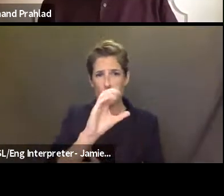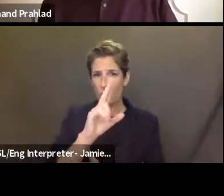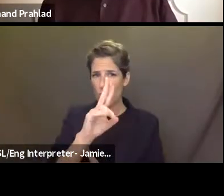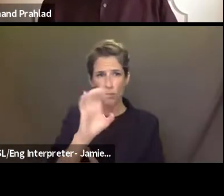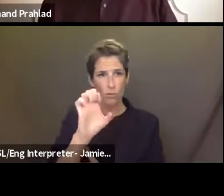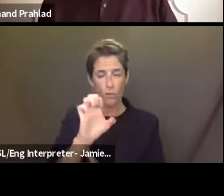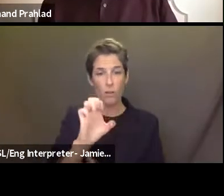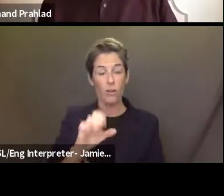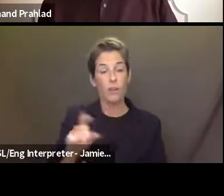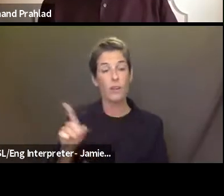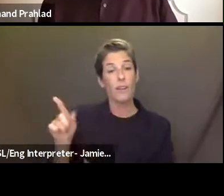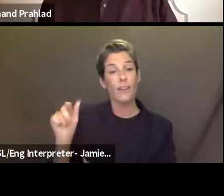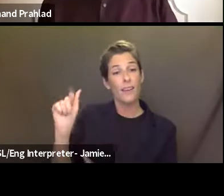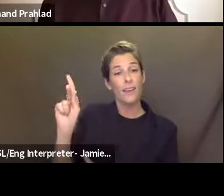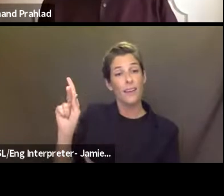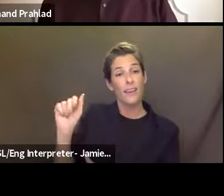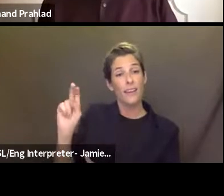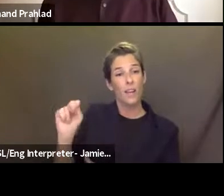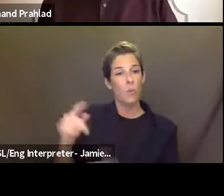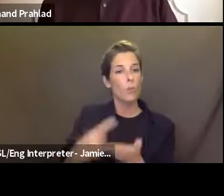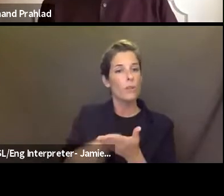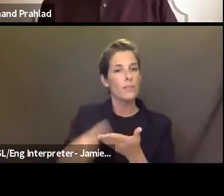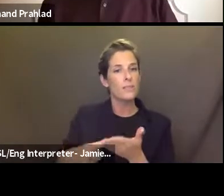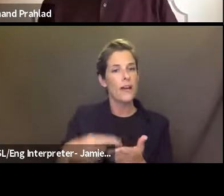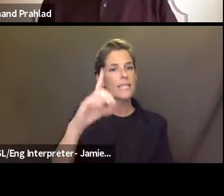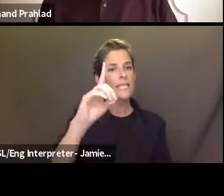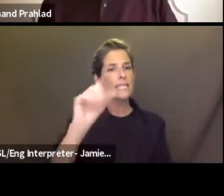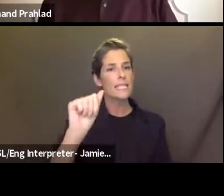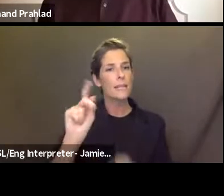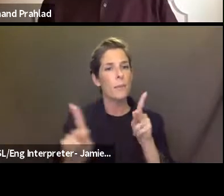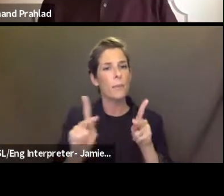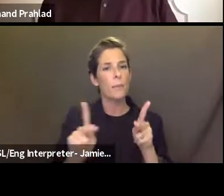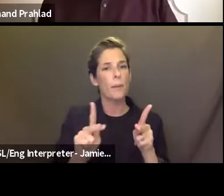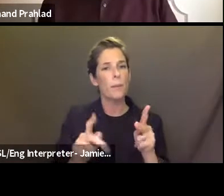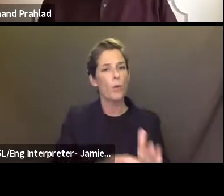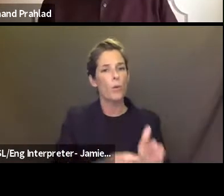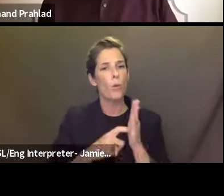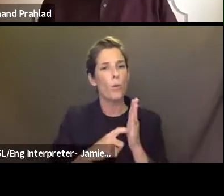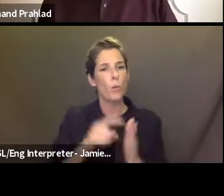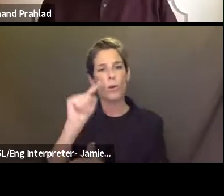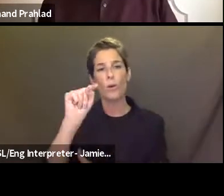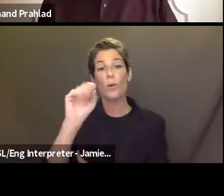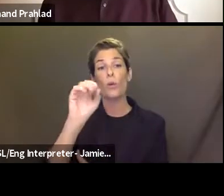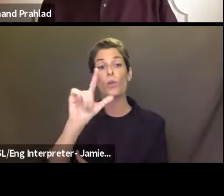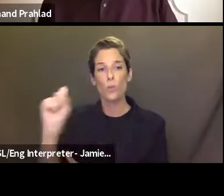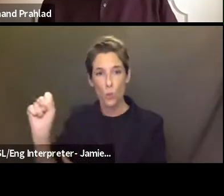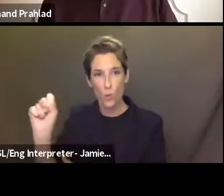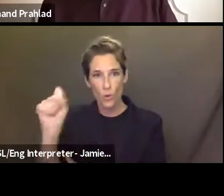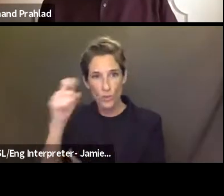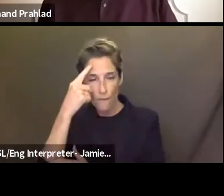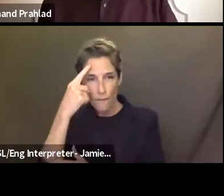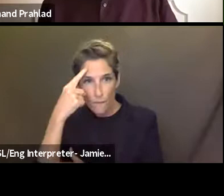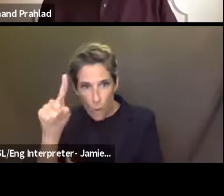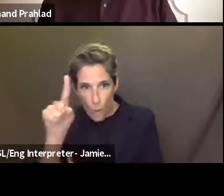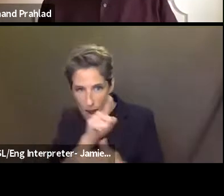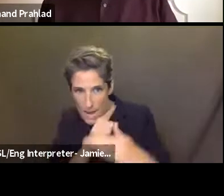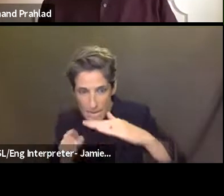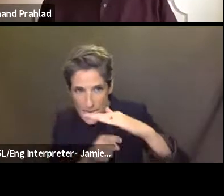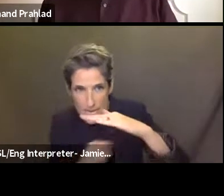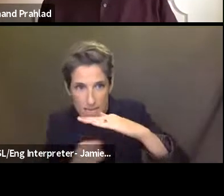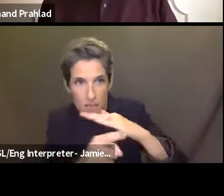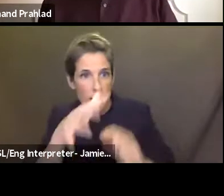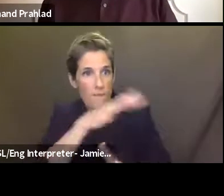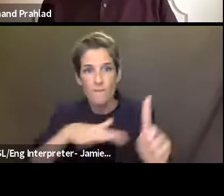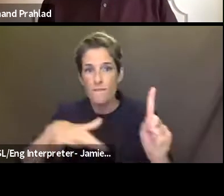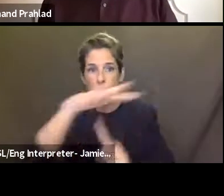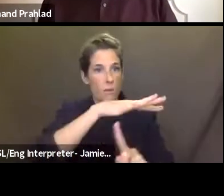about disabled people needing tools. Tools for hacking environments that